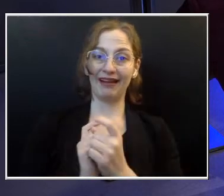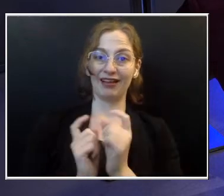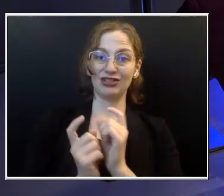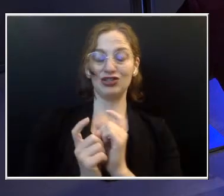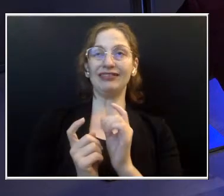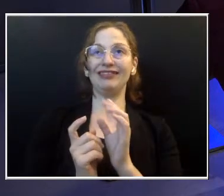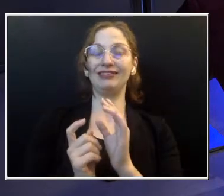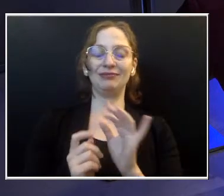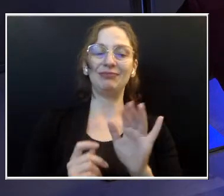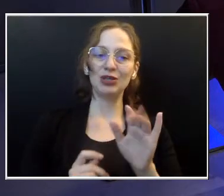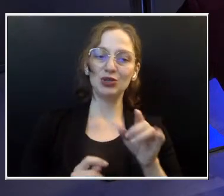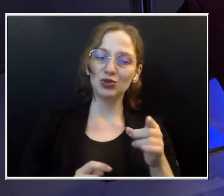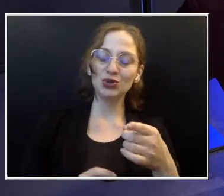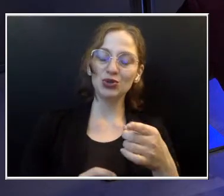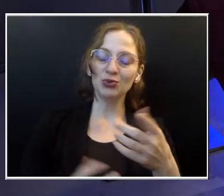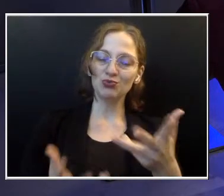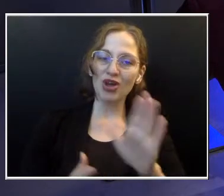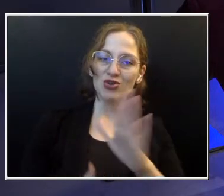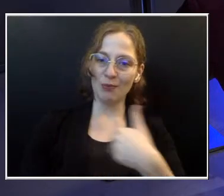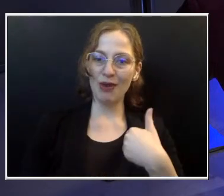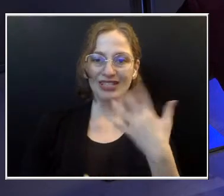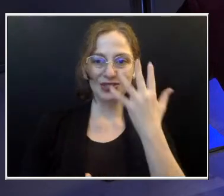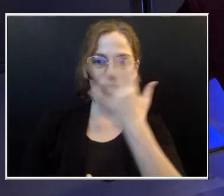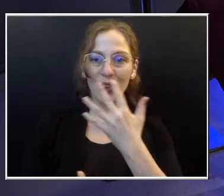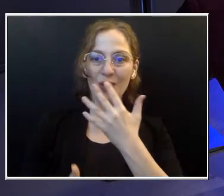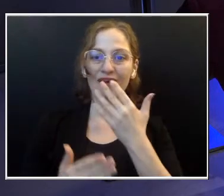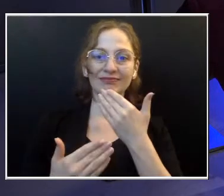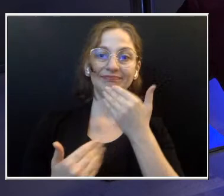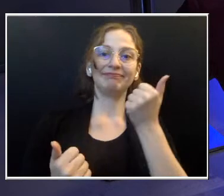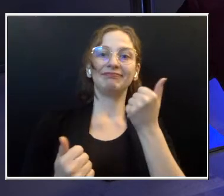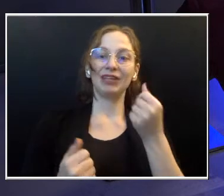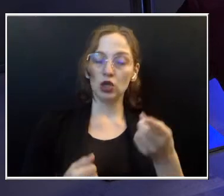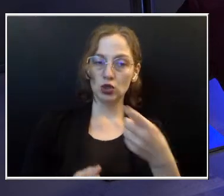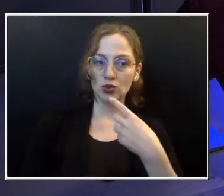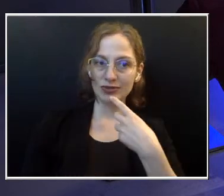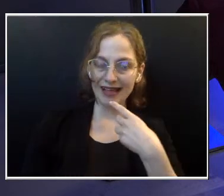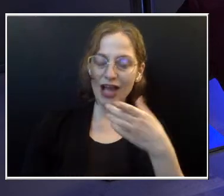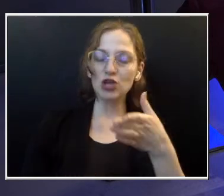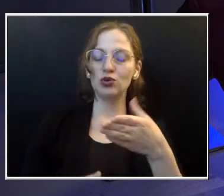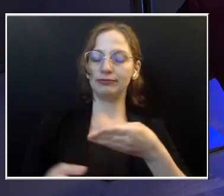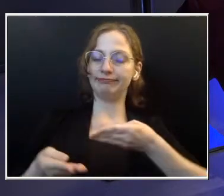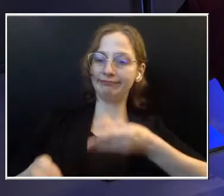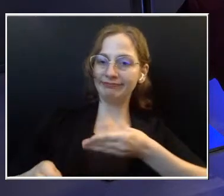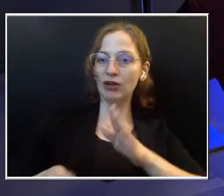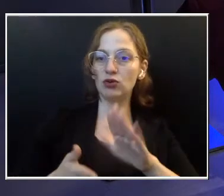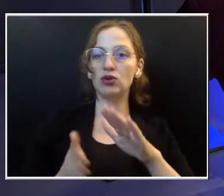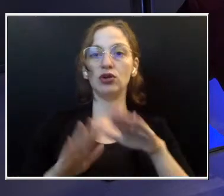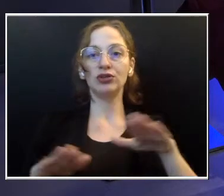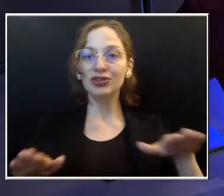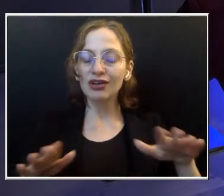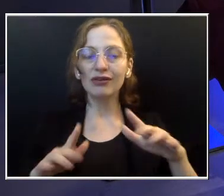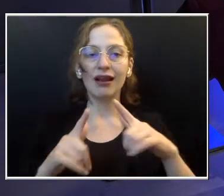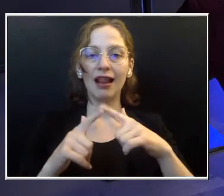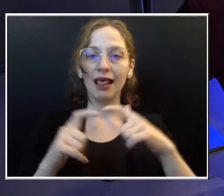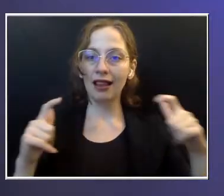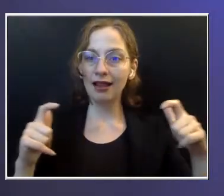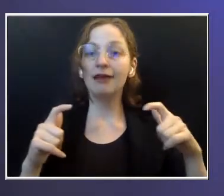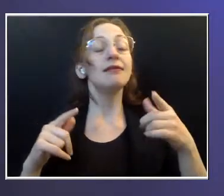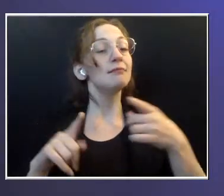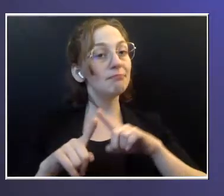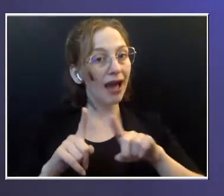children, so you have an augmentation. But it was actually something that happened with your augmentation that led to the discovery of cancer. What happened? Yeah,